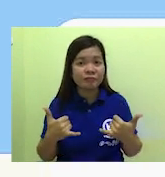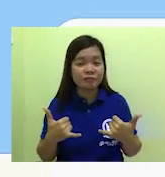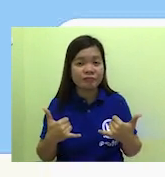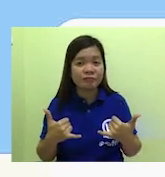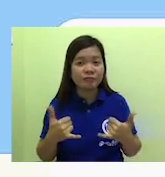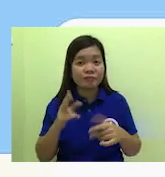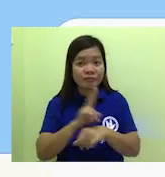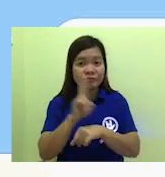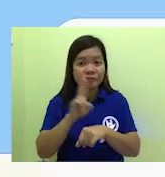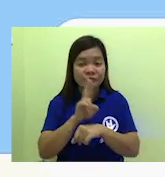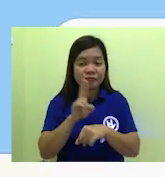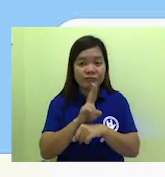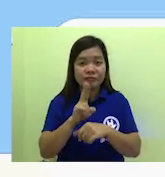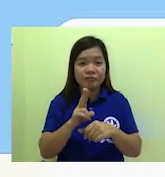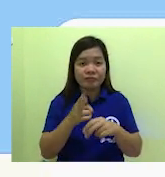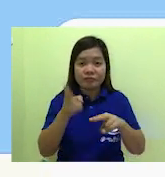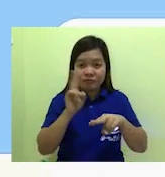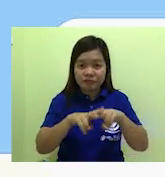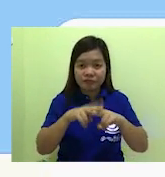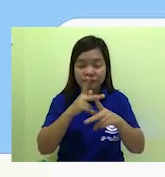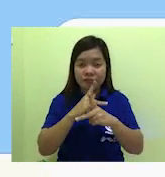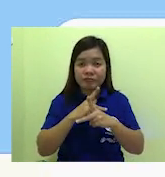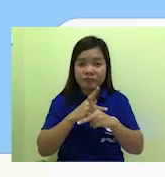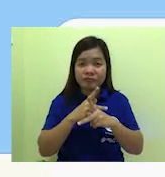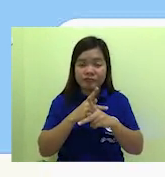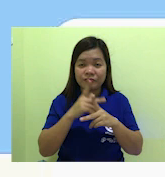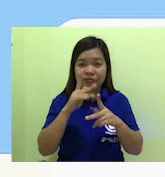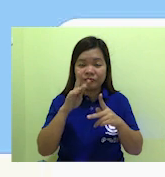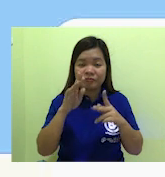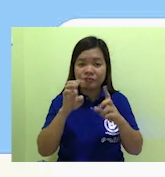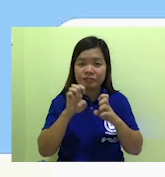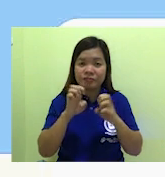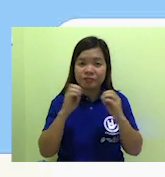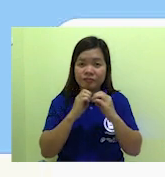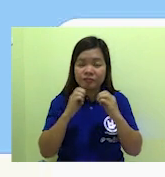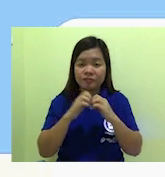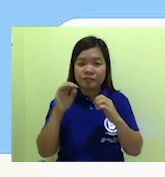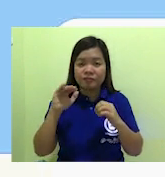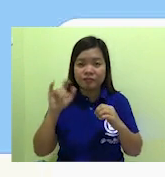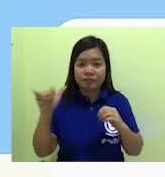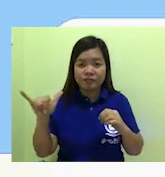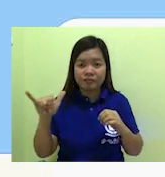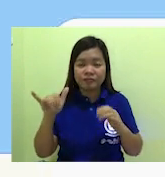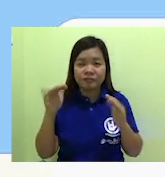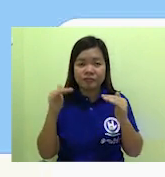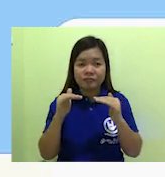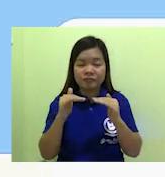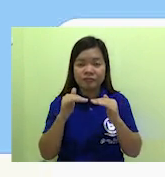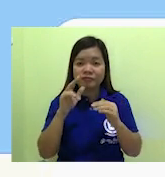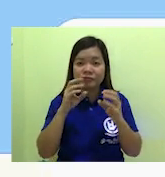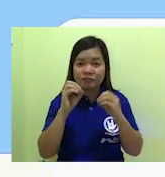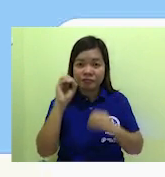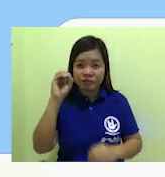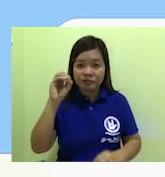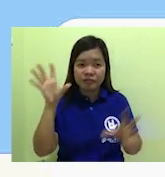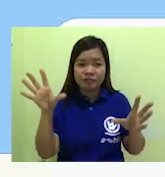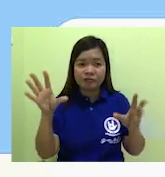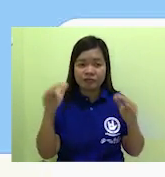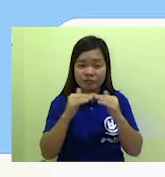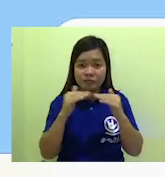Now, using addition property of equality, the equation is 0